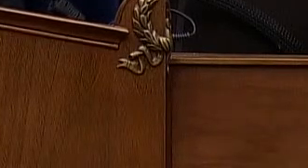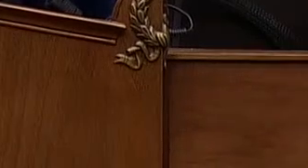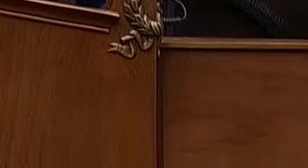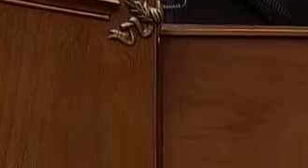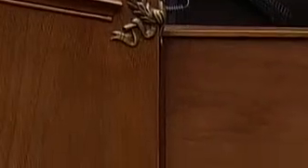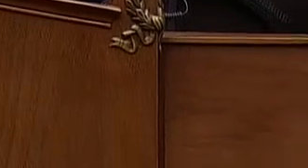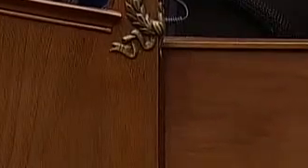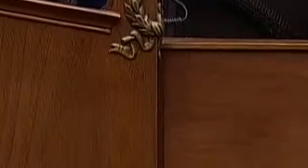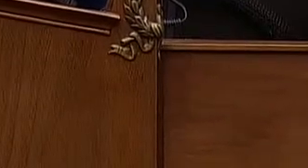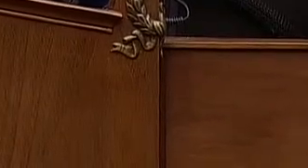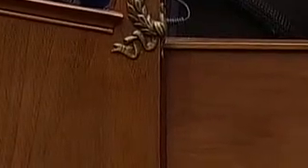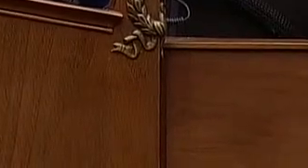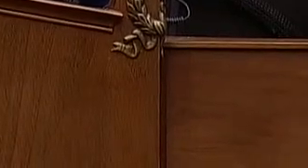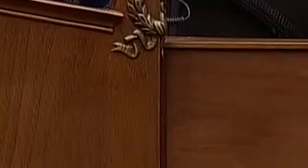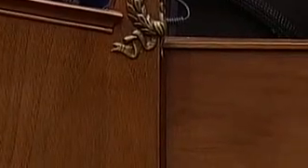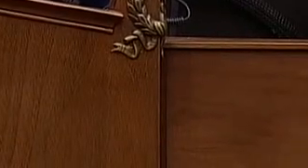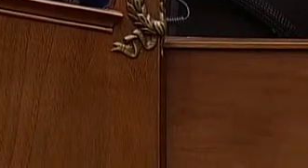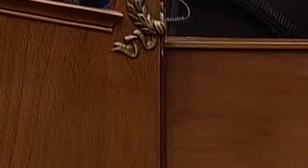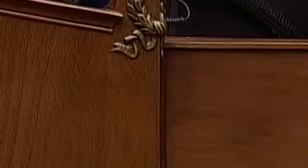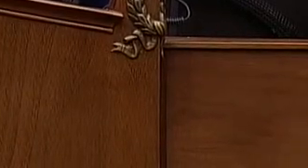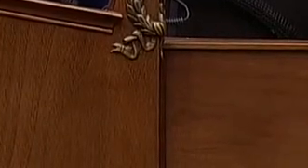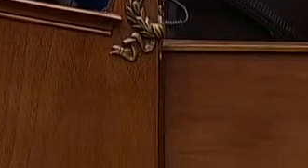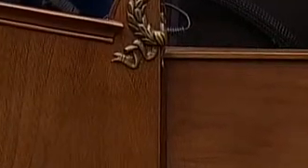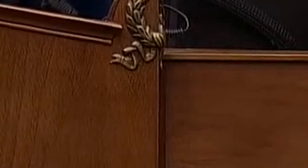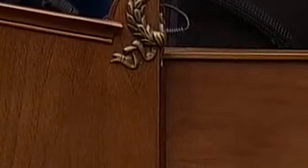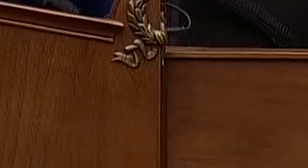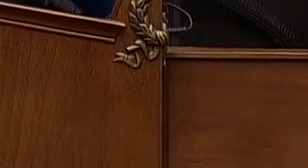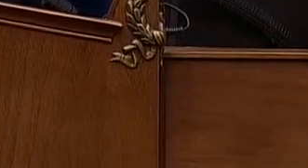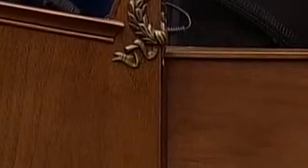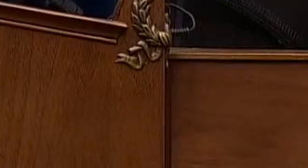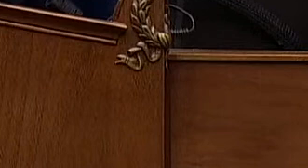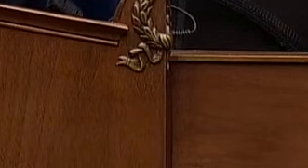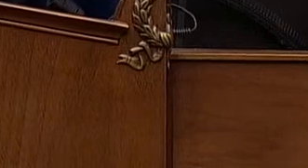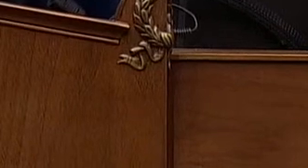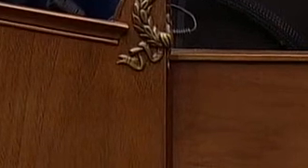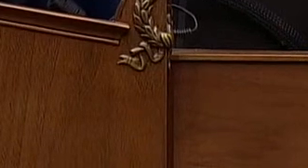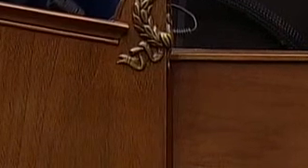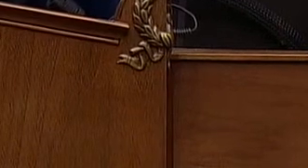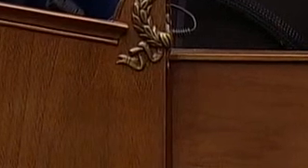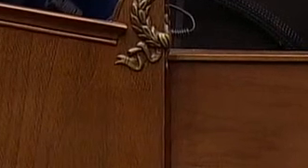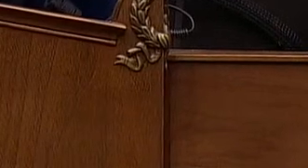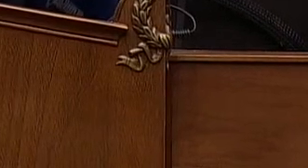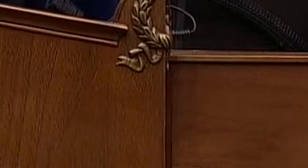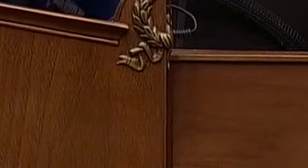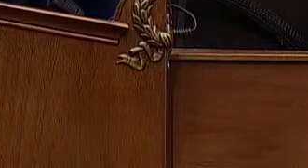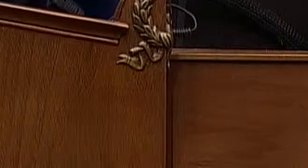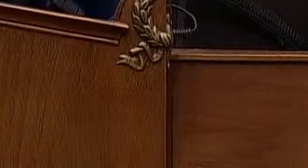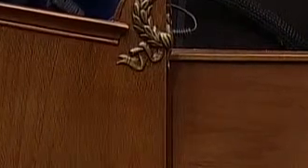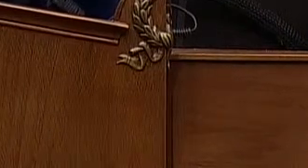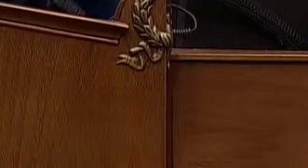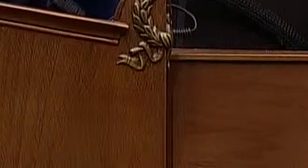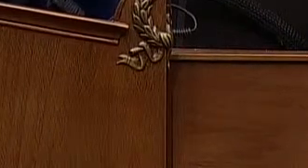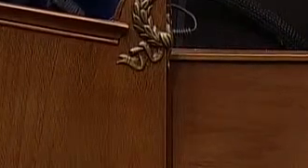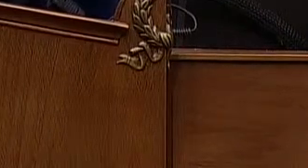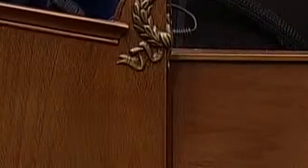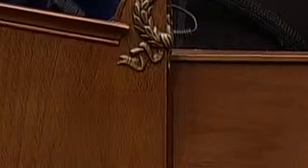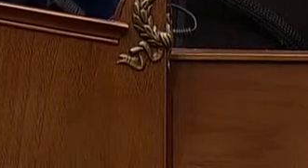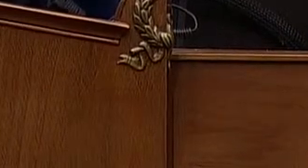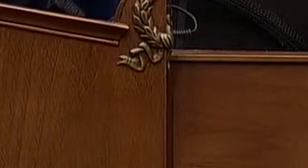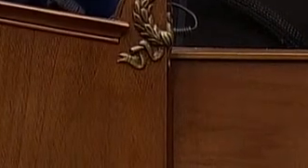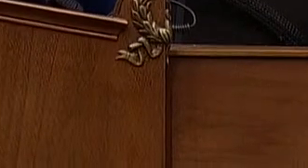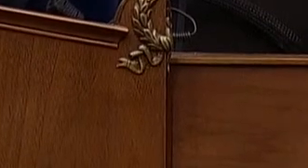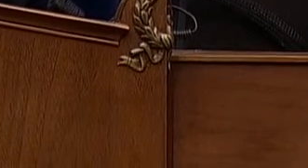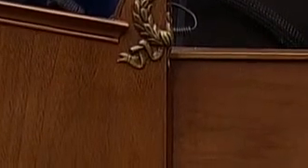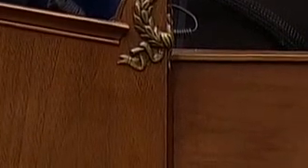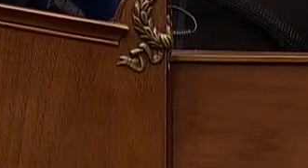likely major budget shortfalls if it were to become a state. Not surprisingly, they didn't provide any answers.